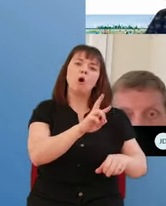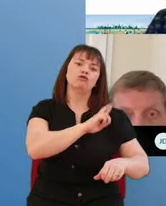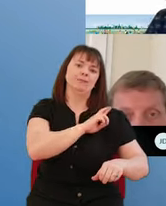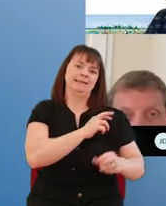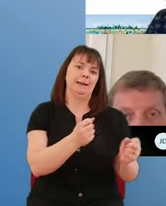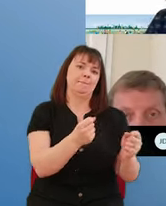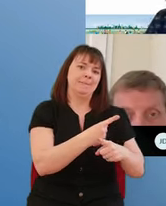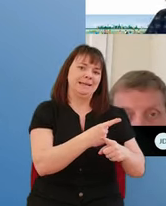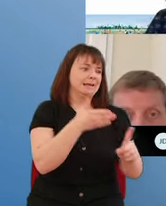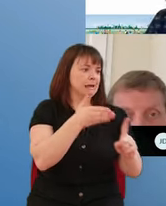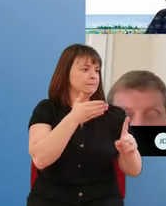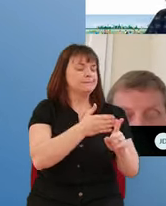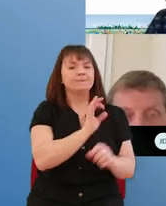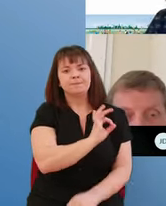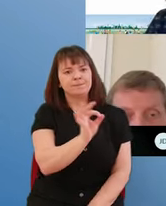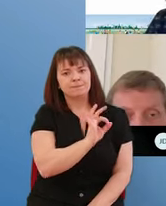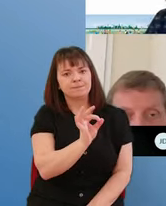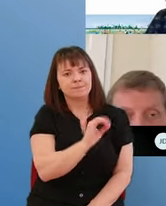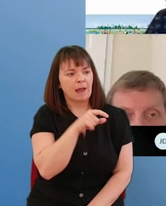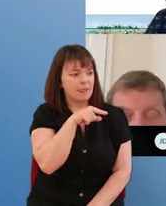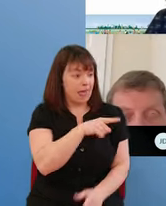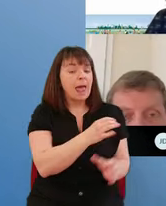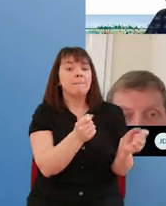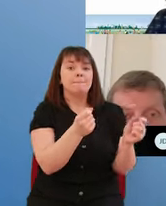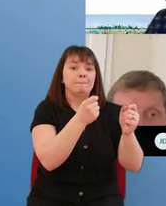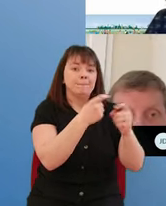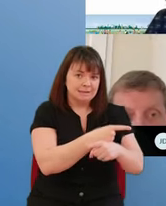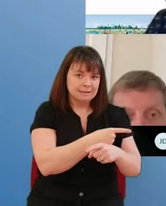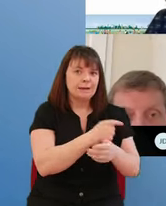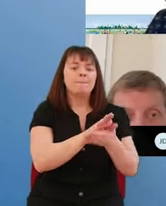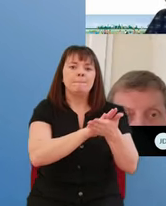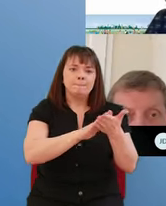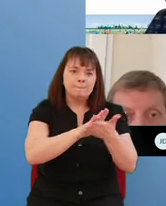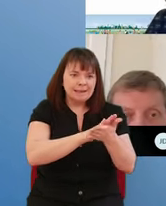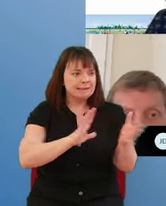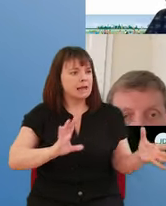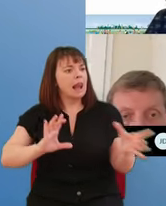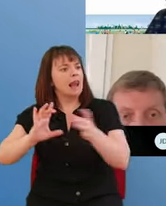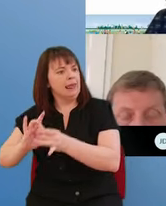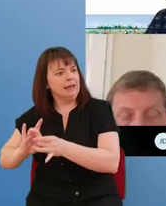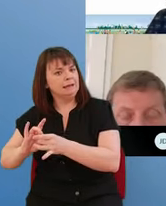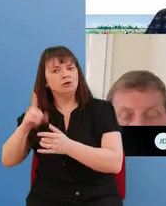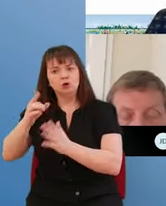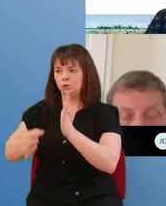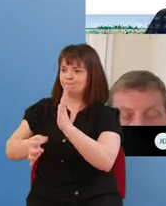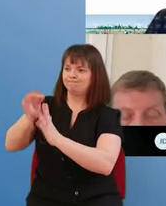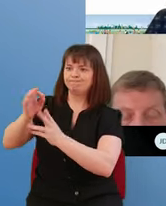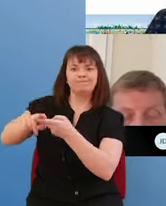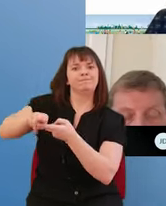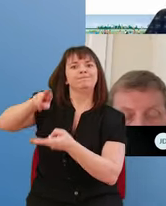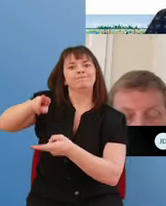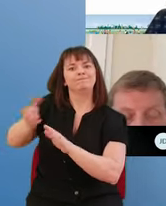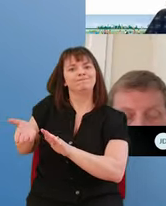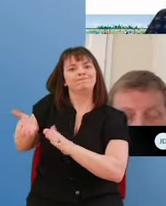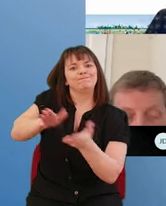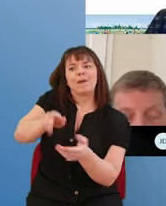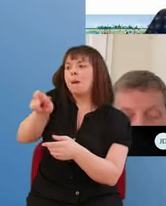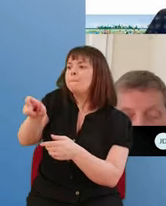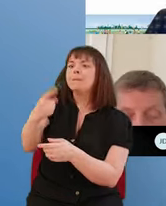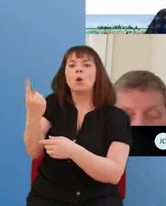so Tracy's absolutely right. Recognising this as in itself a marker for inequality, unmet need, and